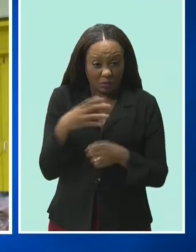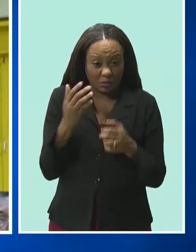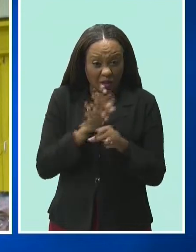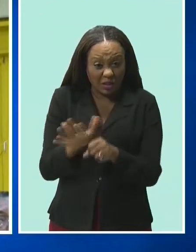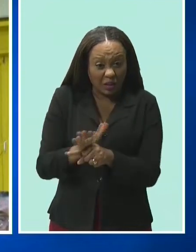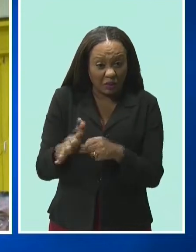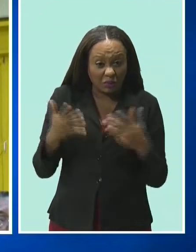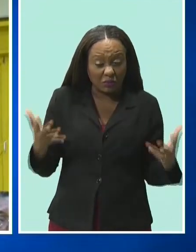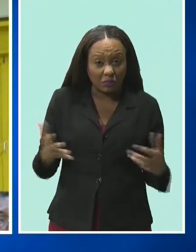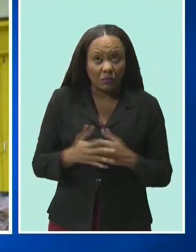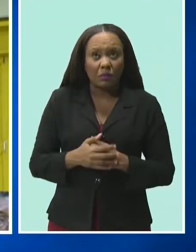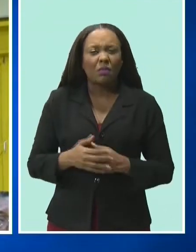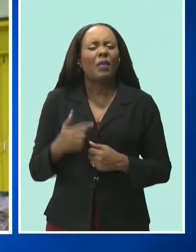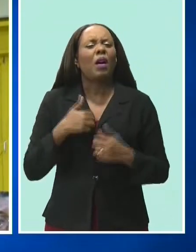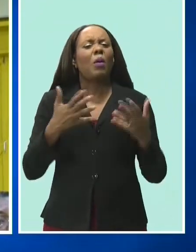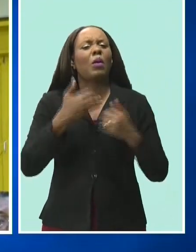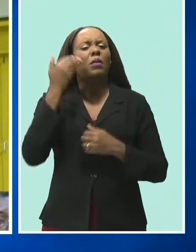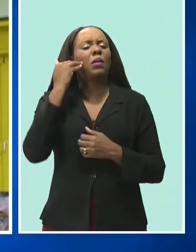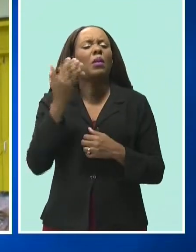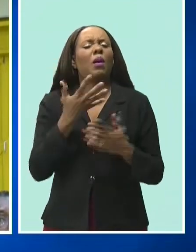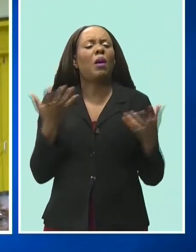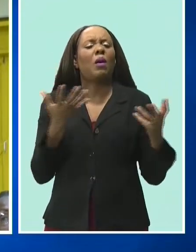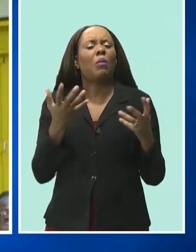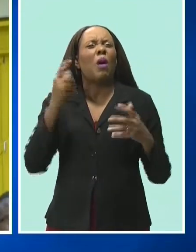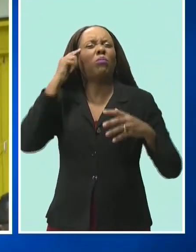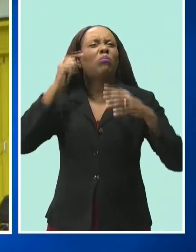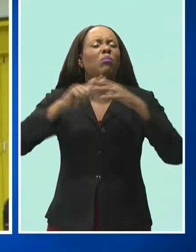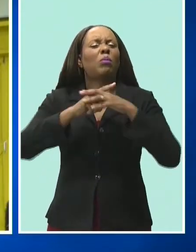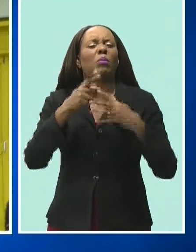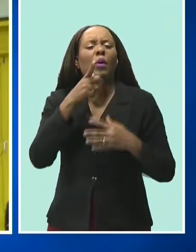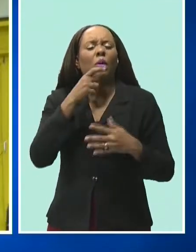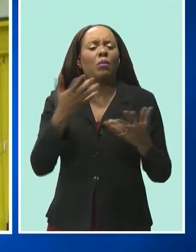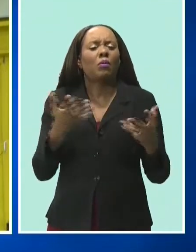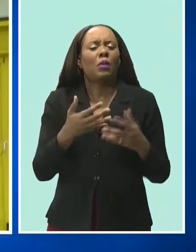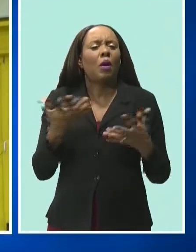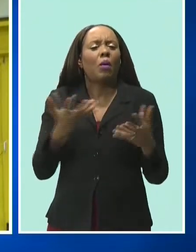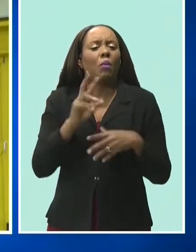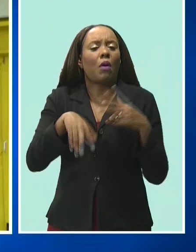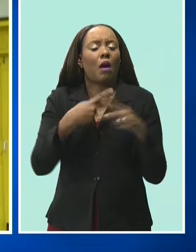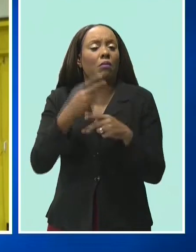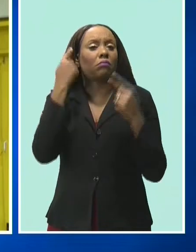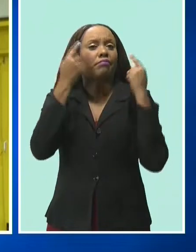the thinking, what was the criteria for